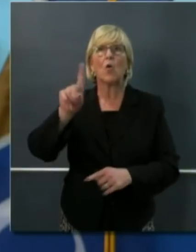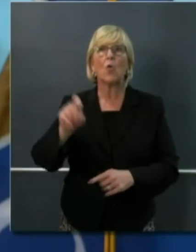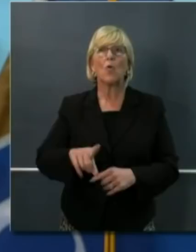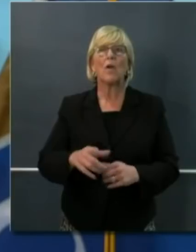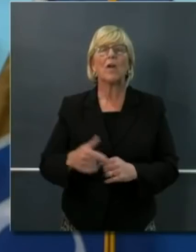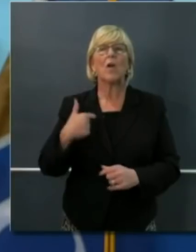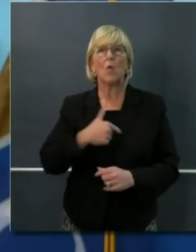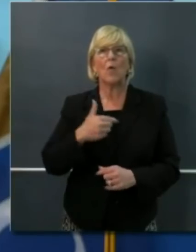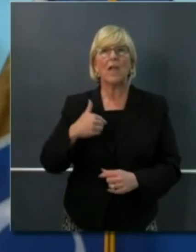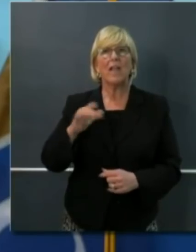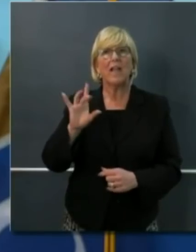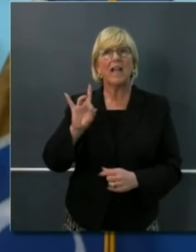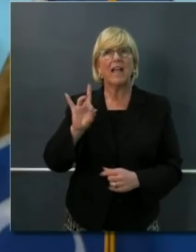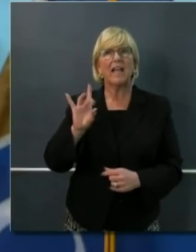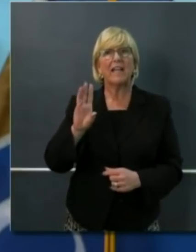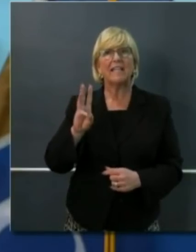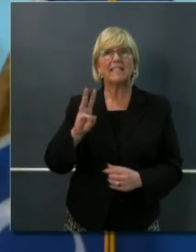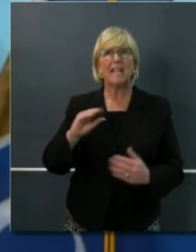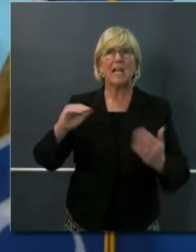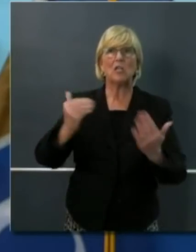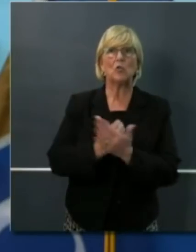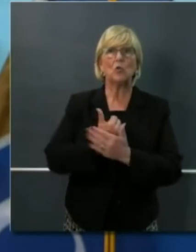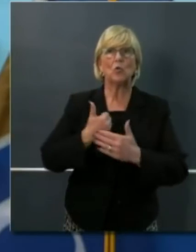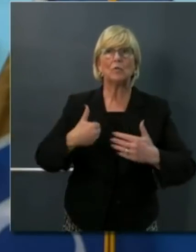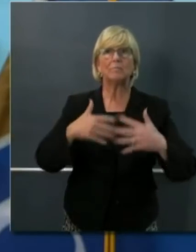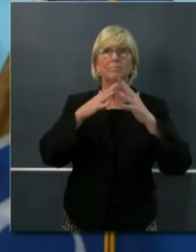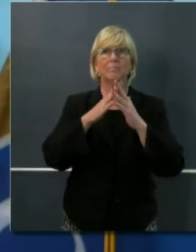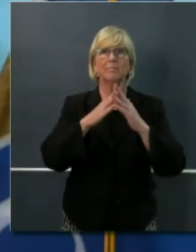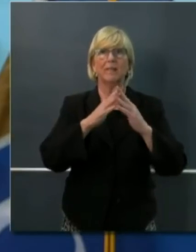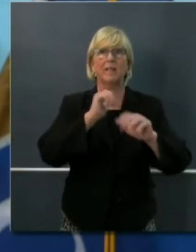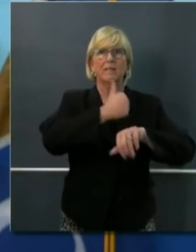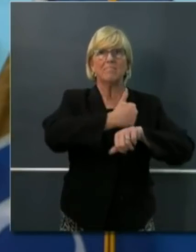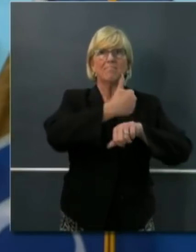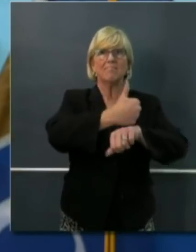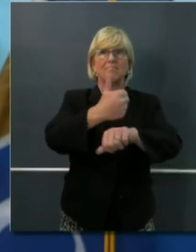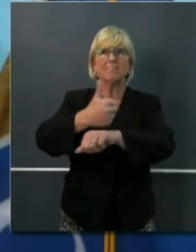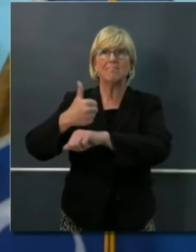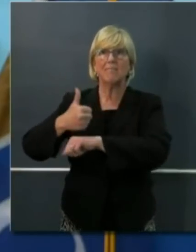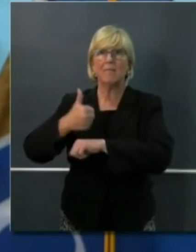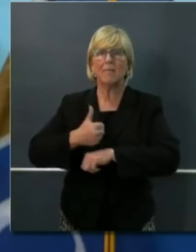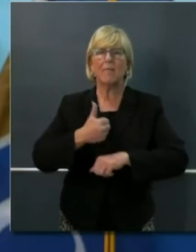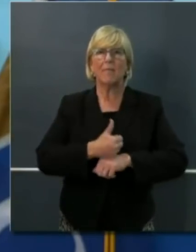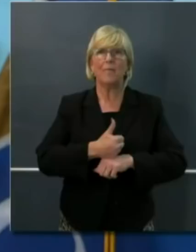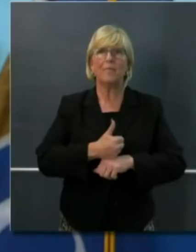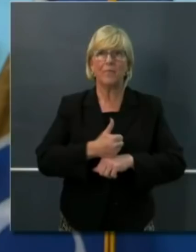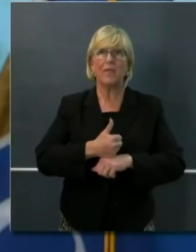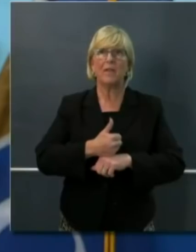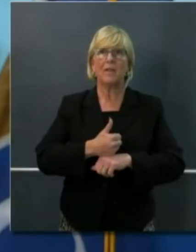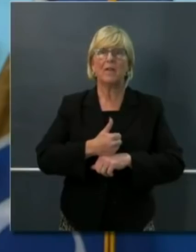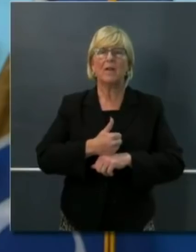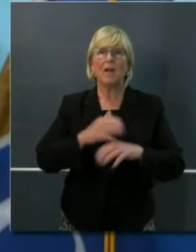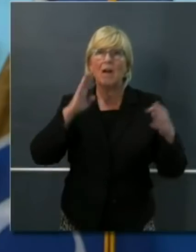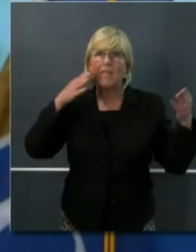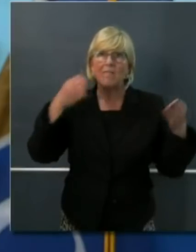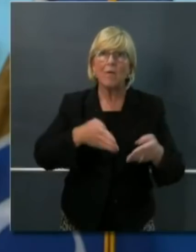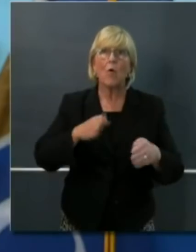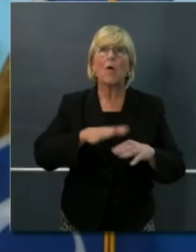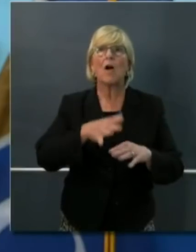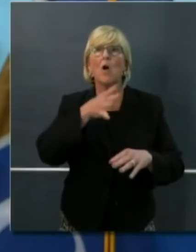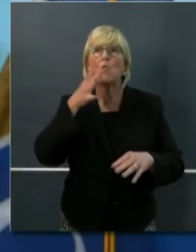we have 86 additional sites that we have procured and will be set up, focused on